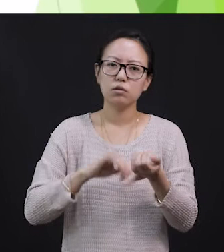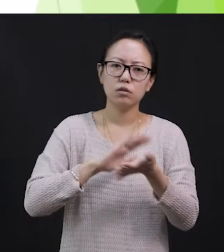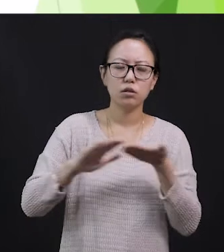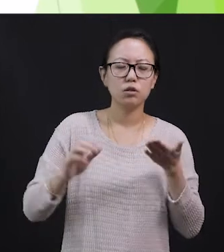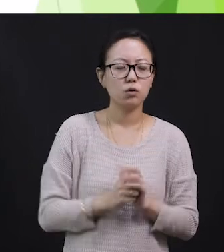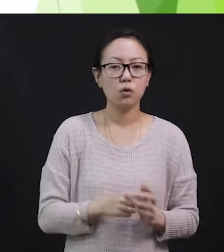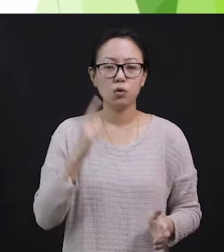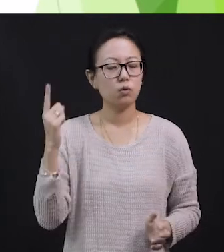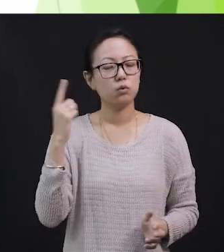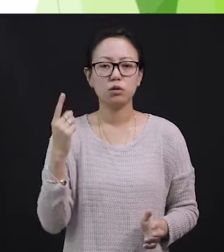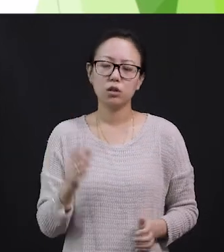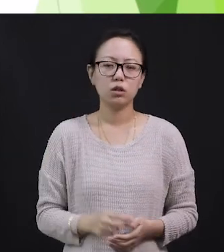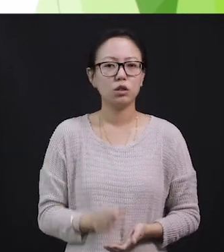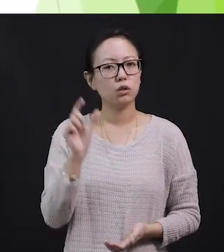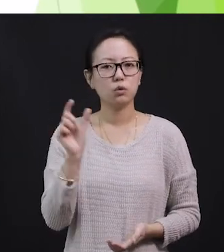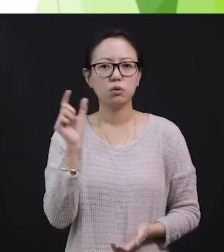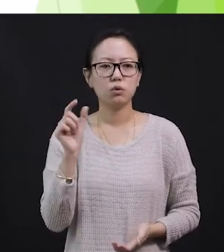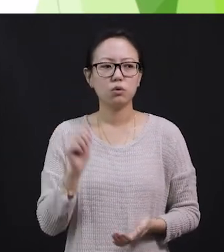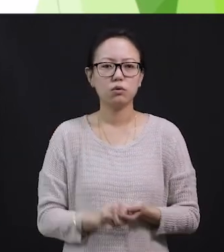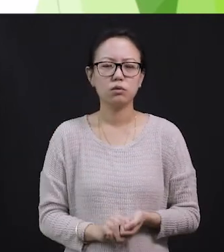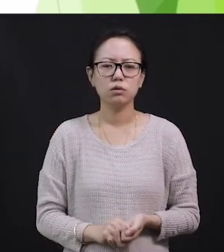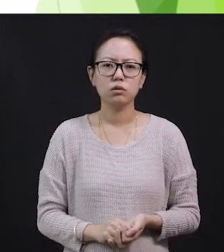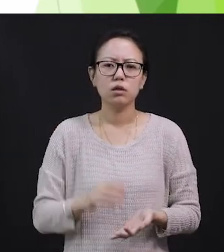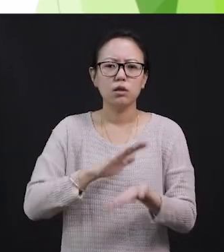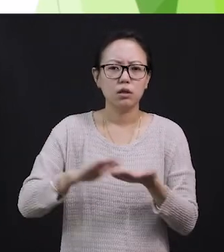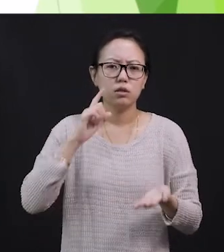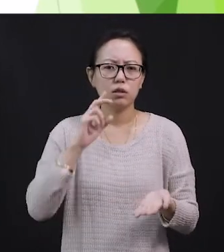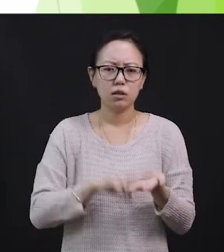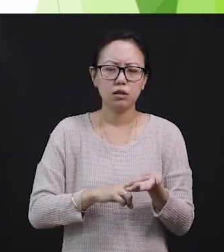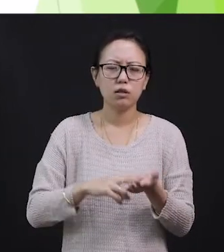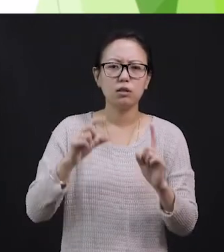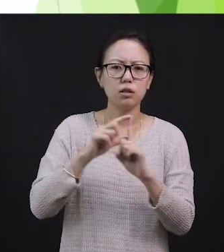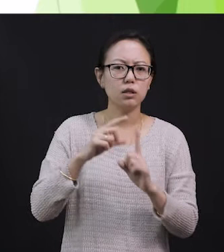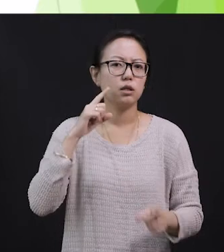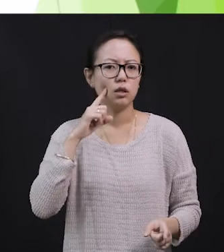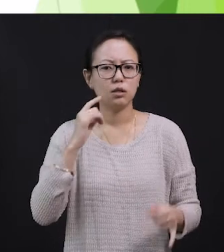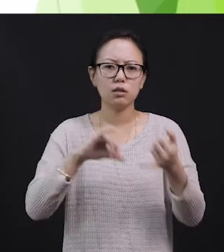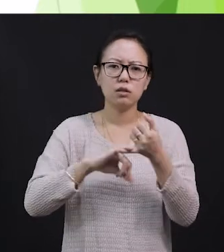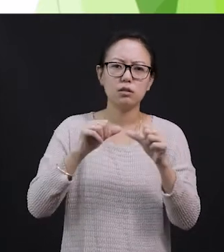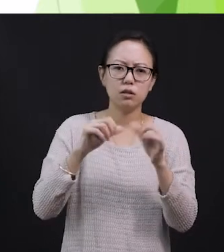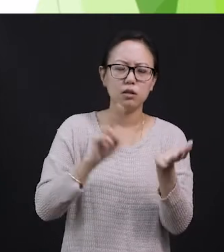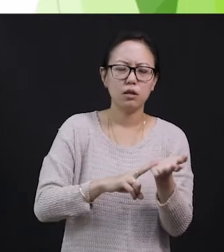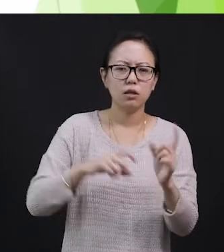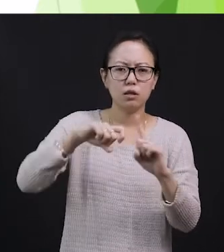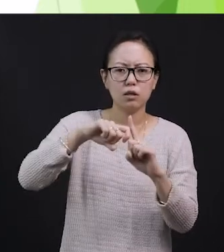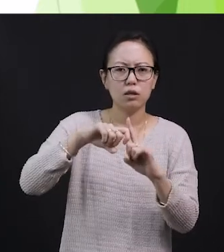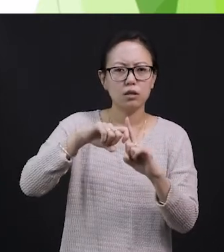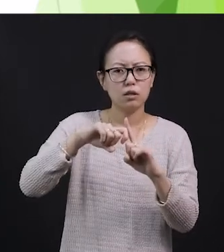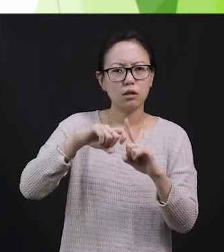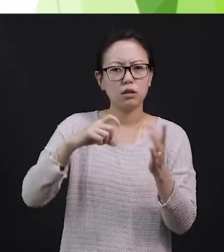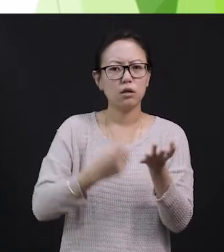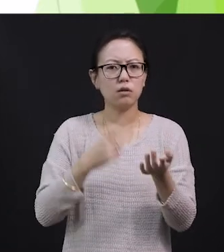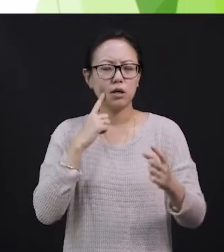why not Hindi because Hindi was still a spoken language, but Sanskrit and the other languages were not